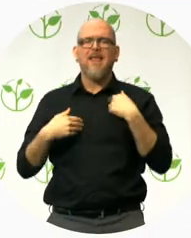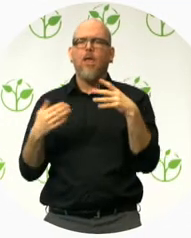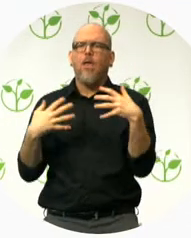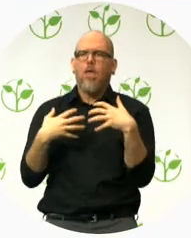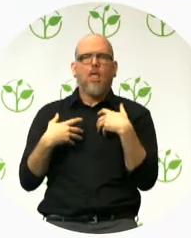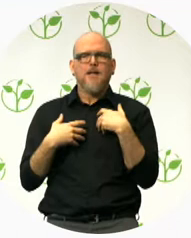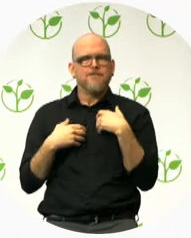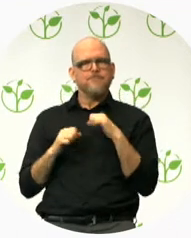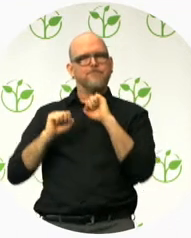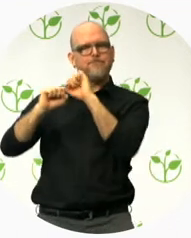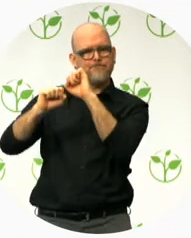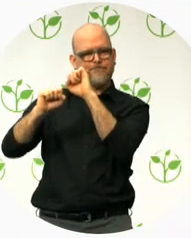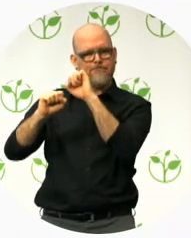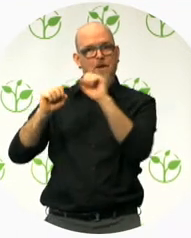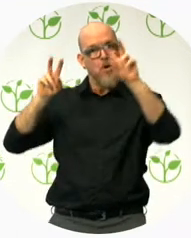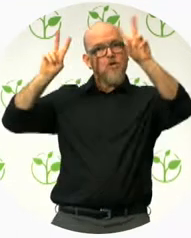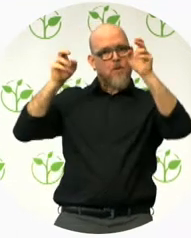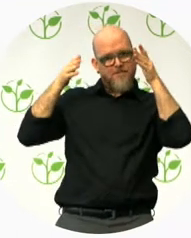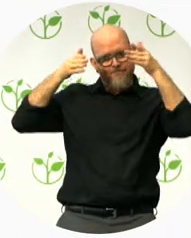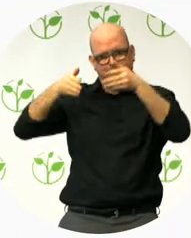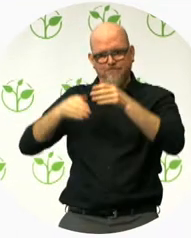to get ready to